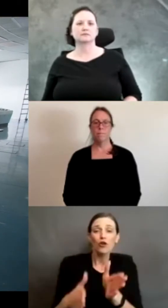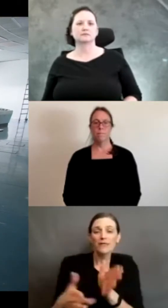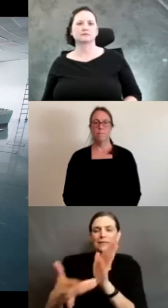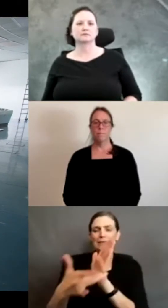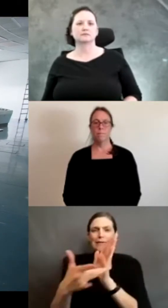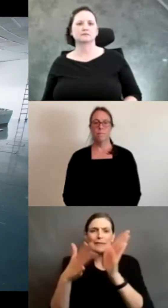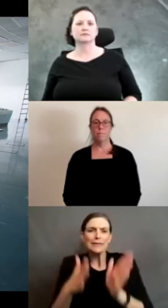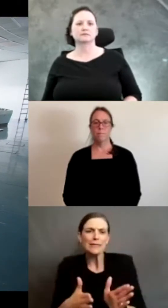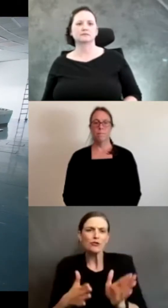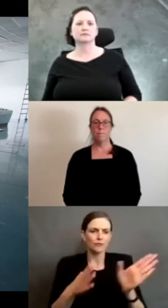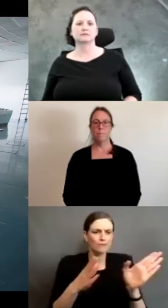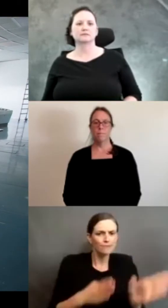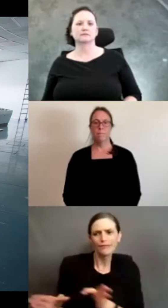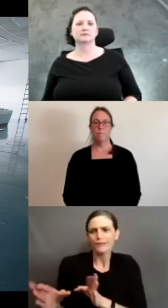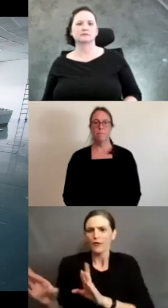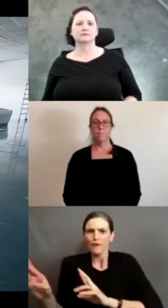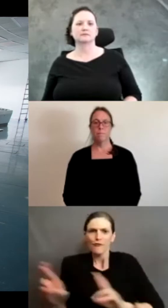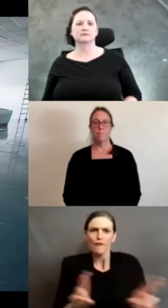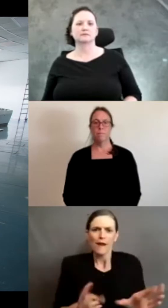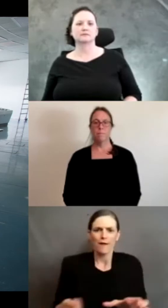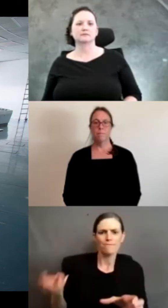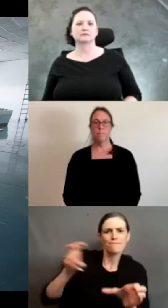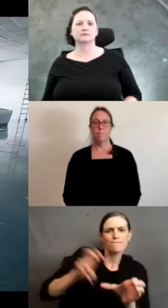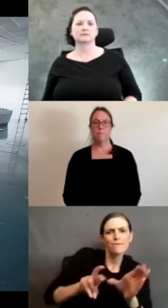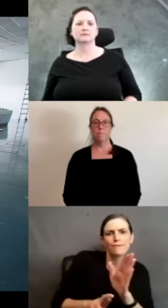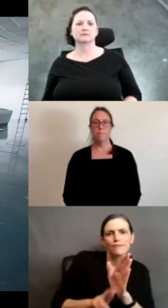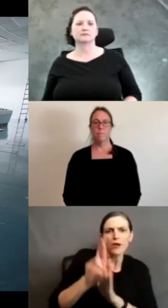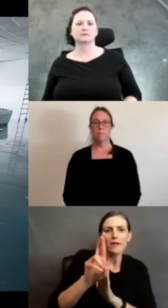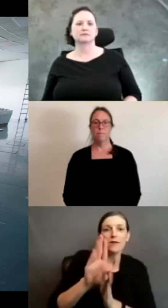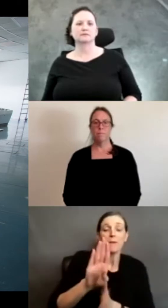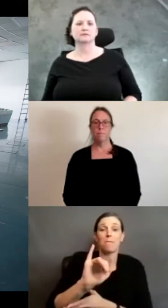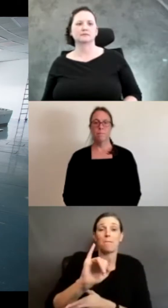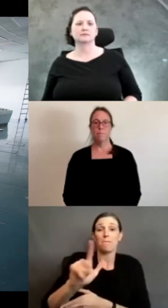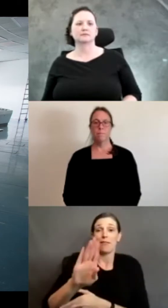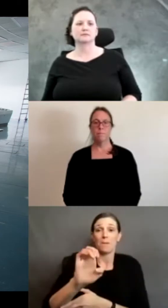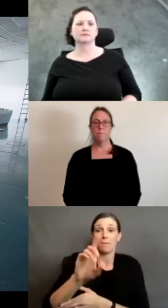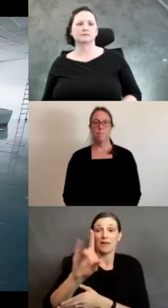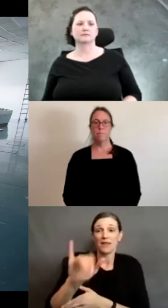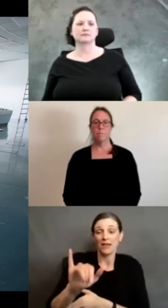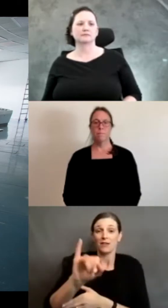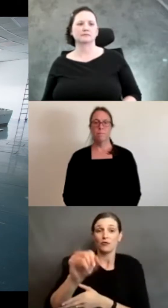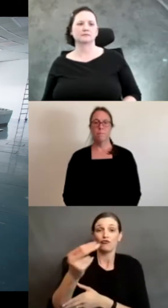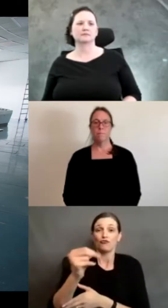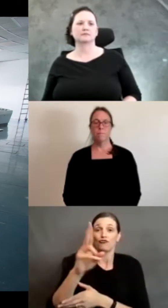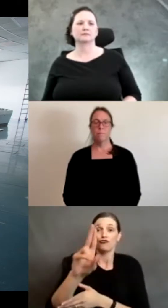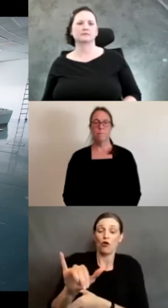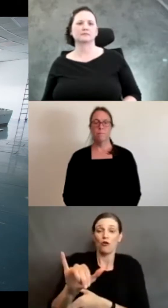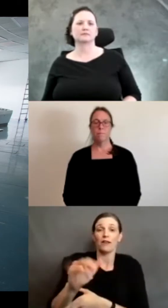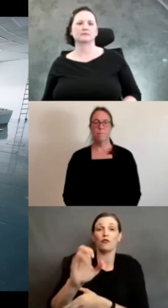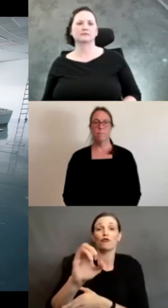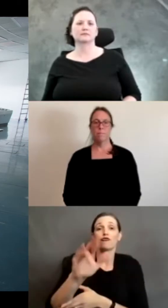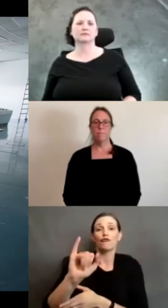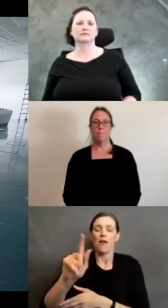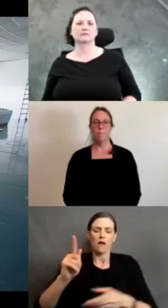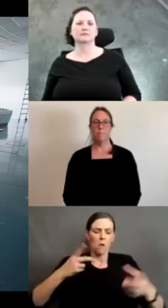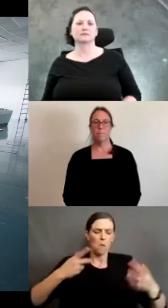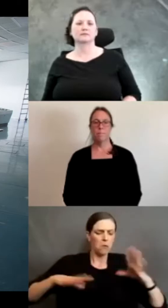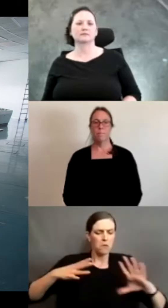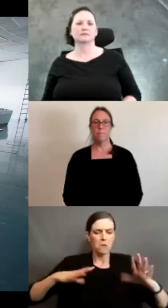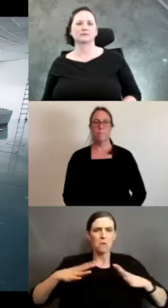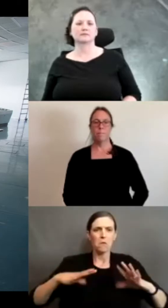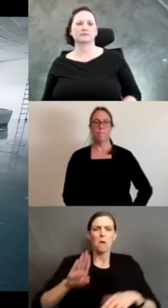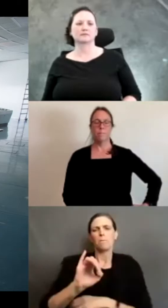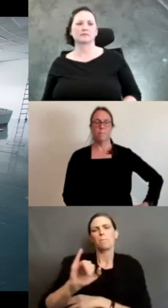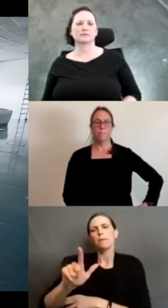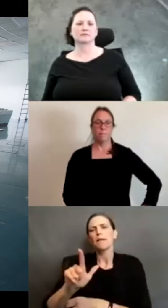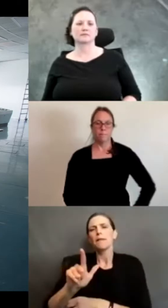ship. Bill Beatty and Johnny Craig are putting on their gear. Bill is a short, thin man in